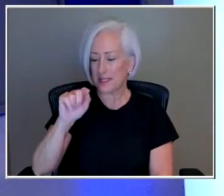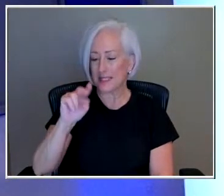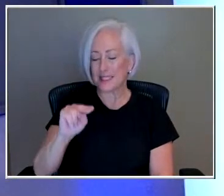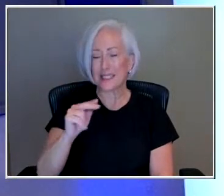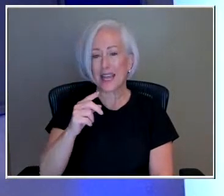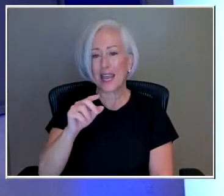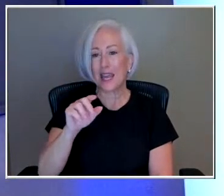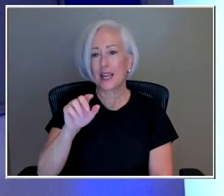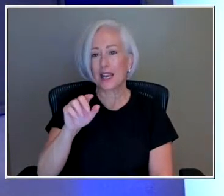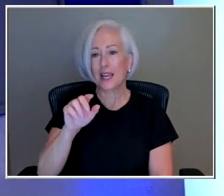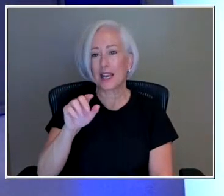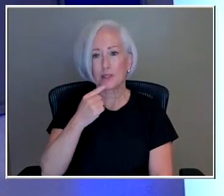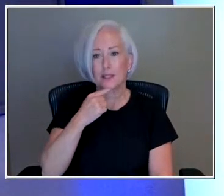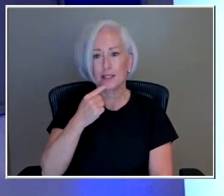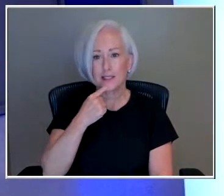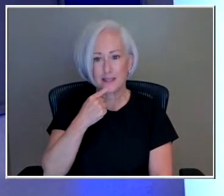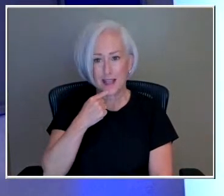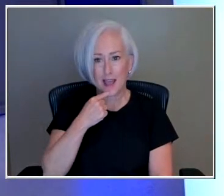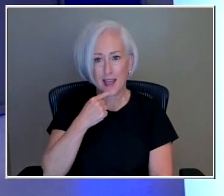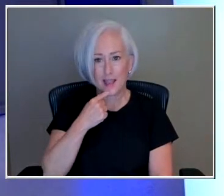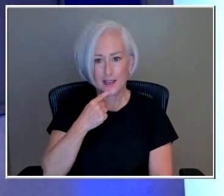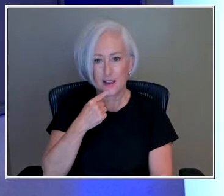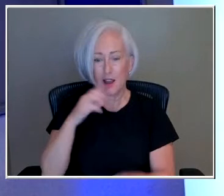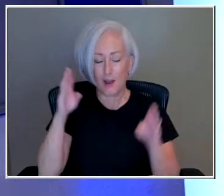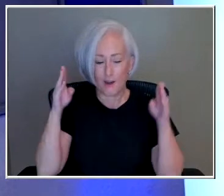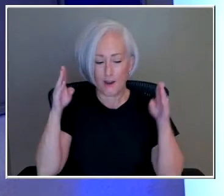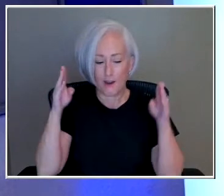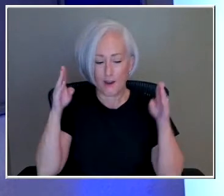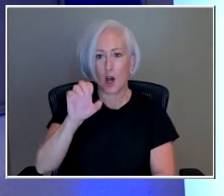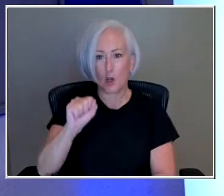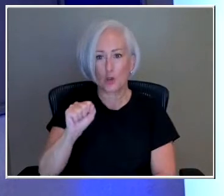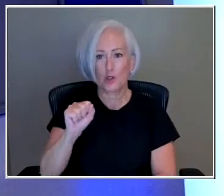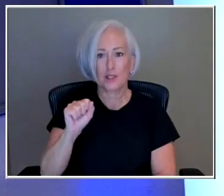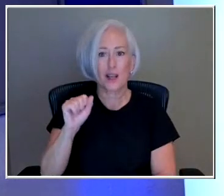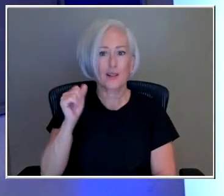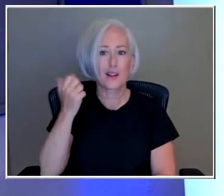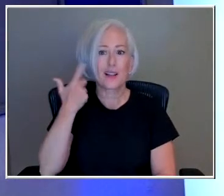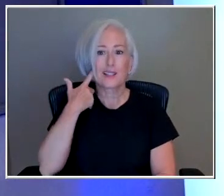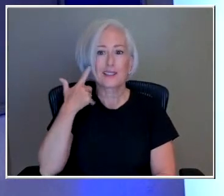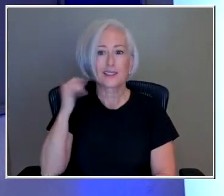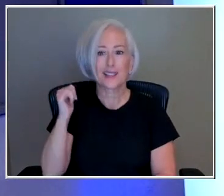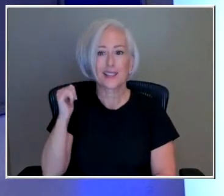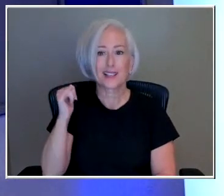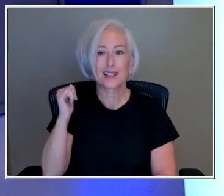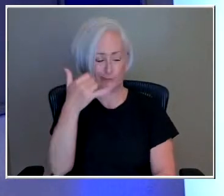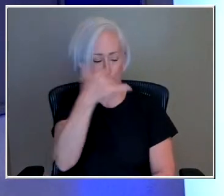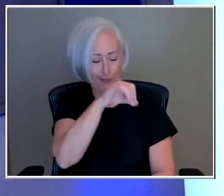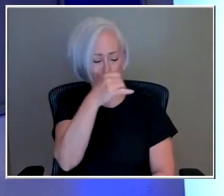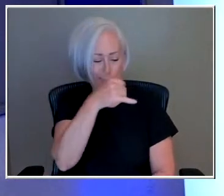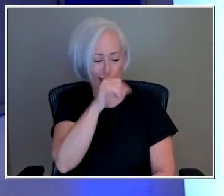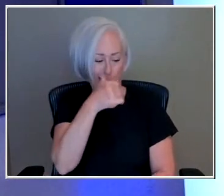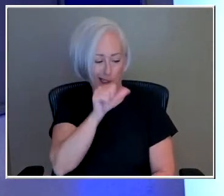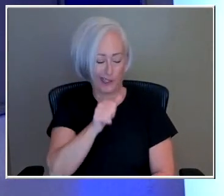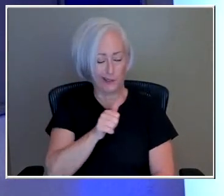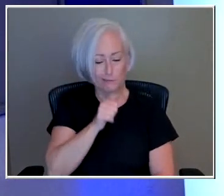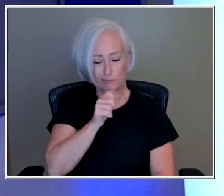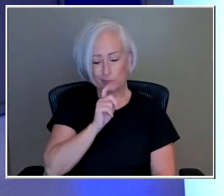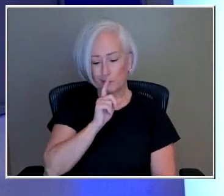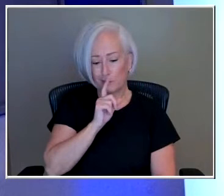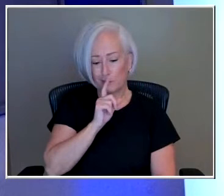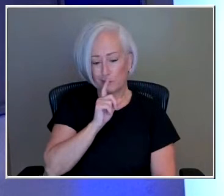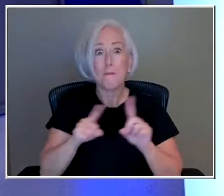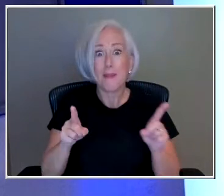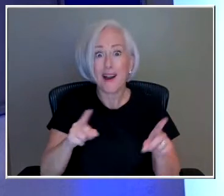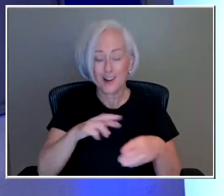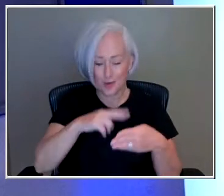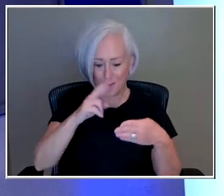talked about focused ultrasound, he said he thought it kind of sounded like a gimmick. We know the results speak for themselves, as we just showed you. But do you